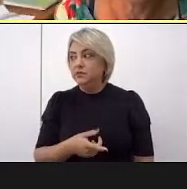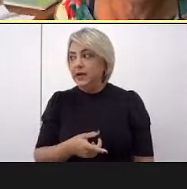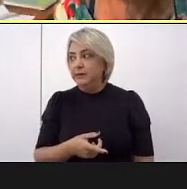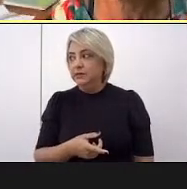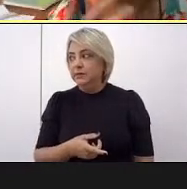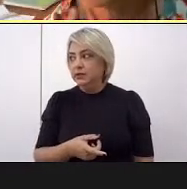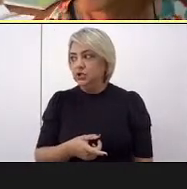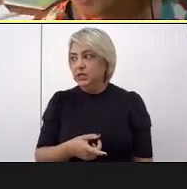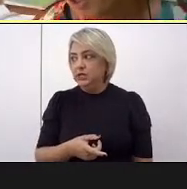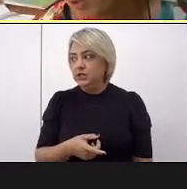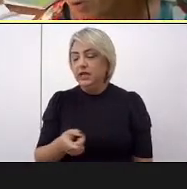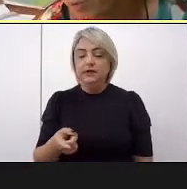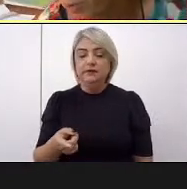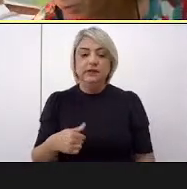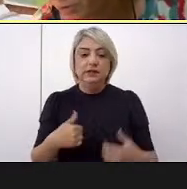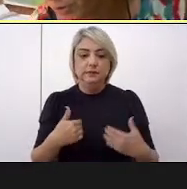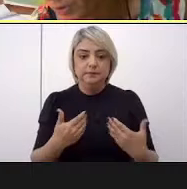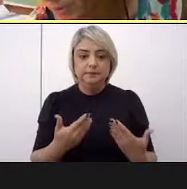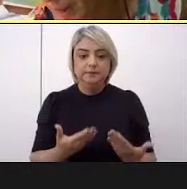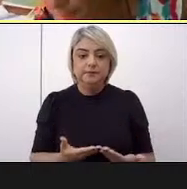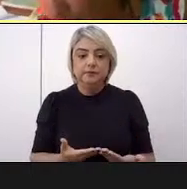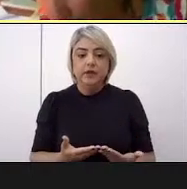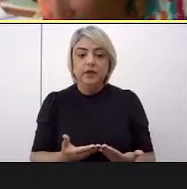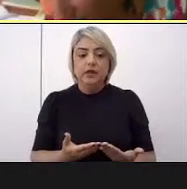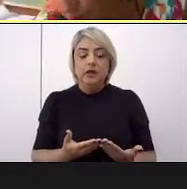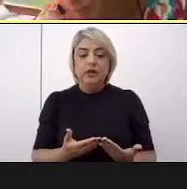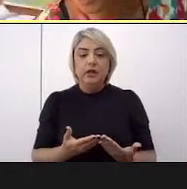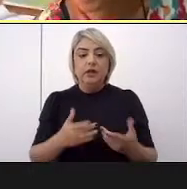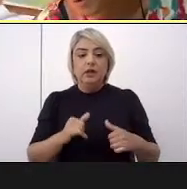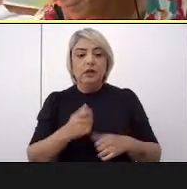very marginal, of course, share of